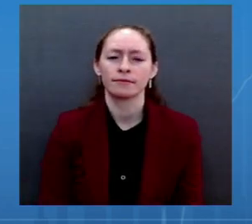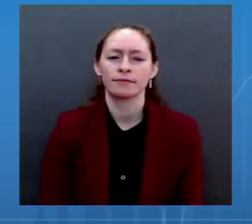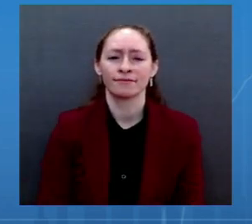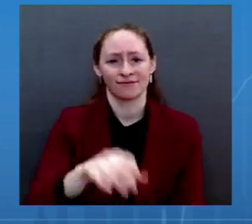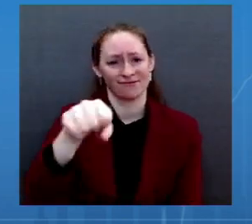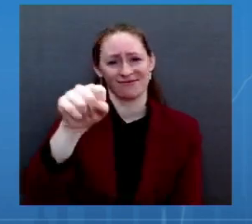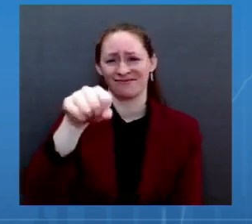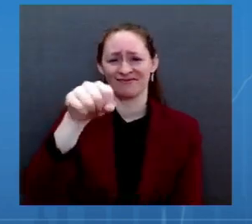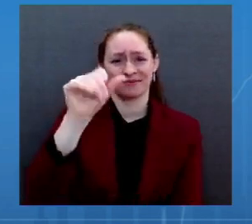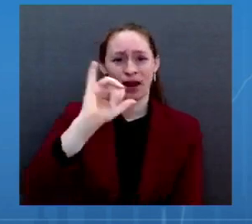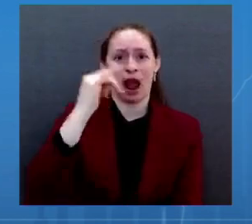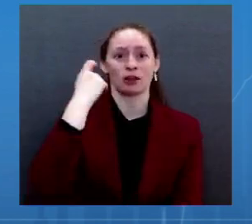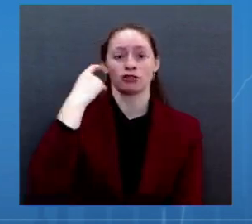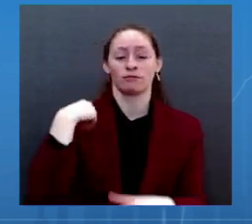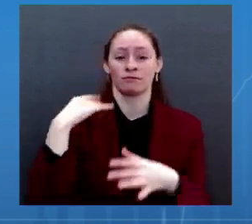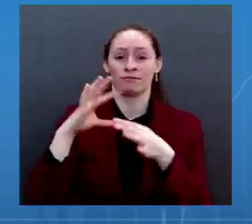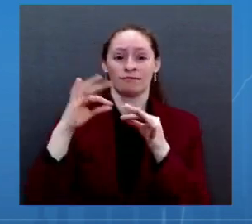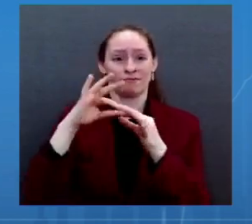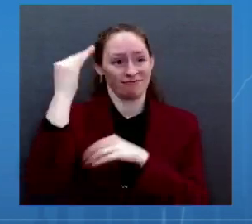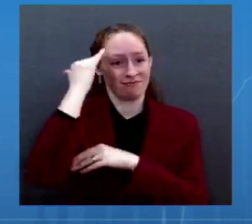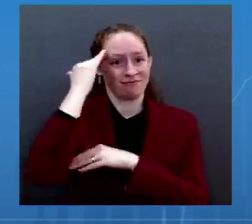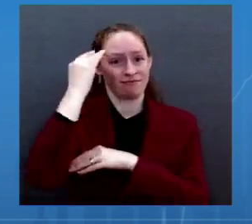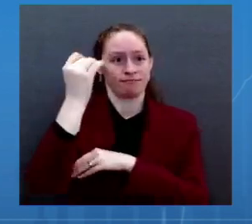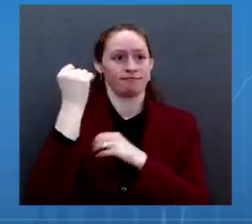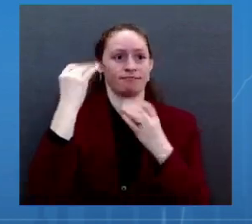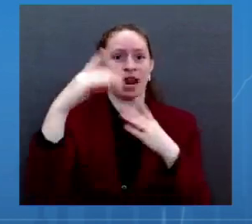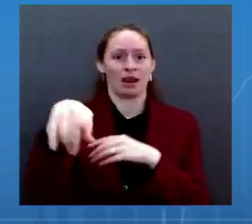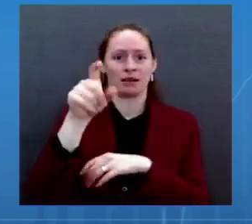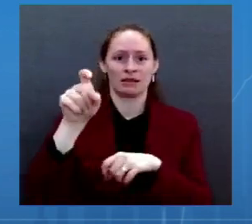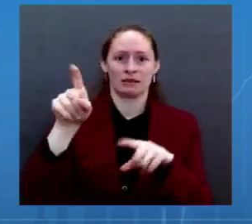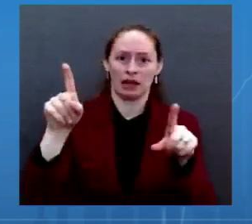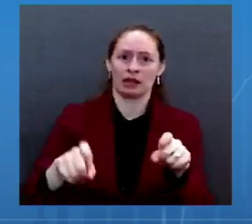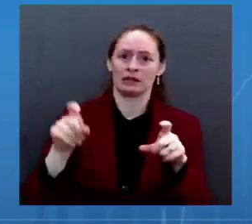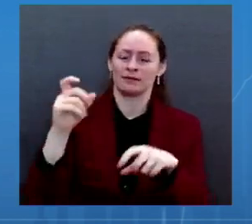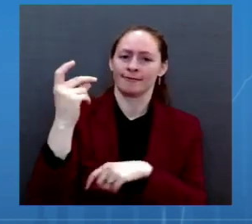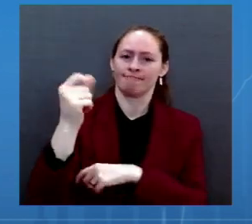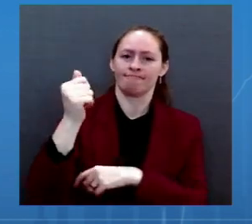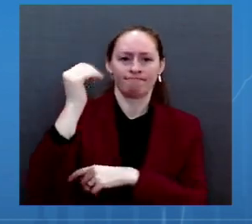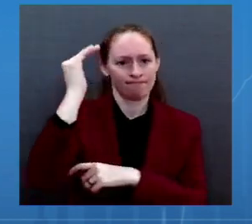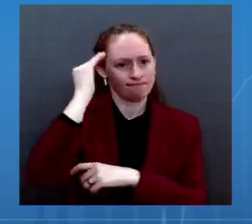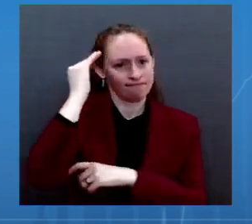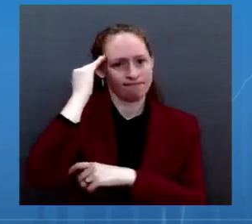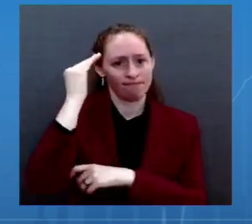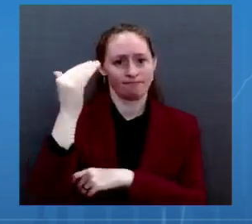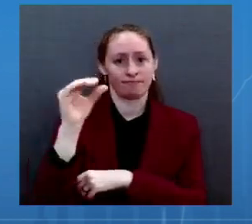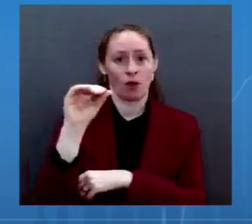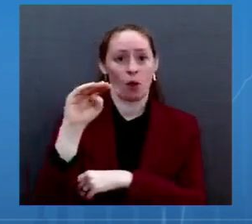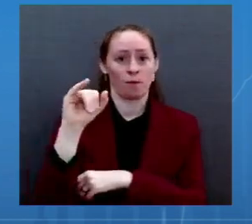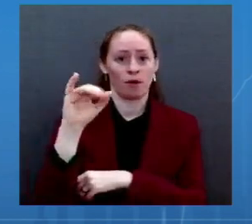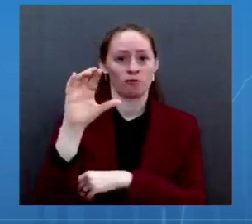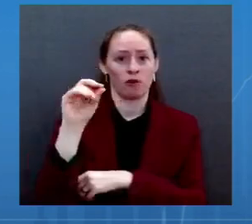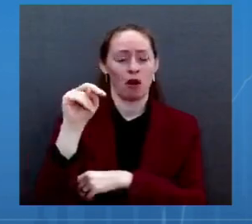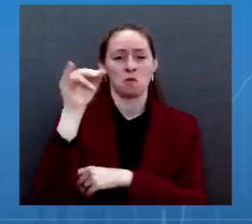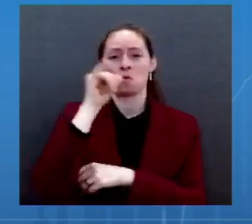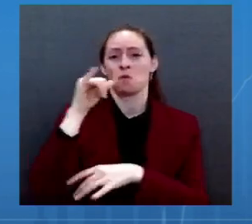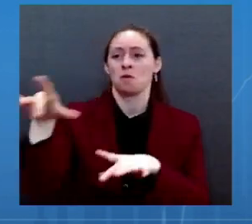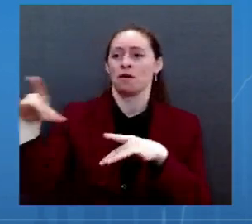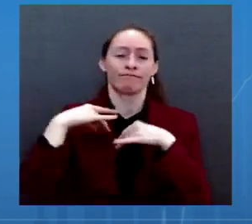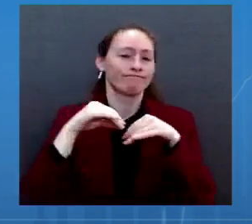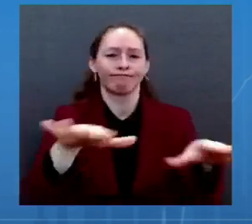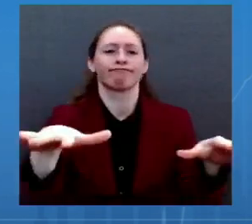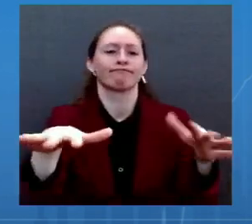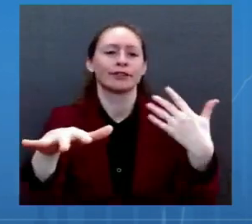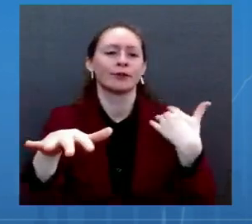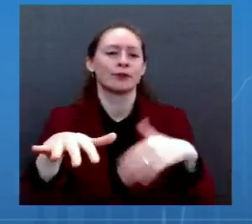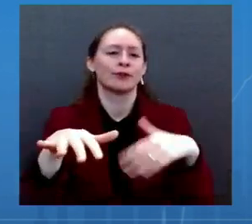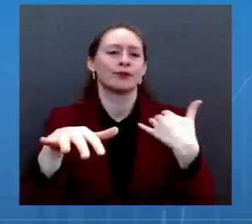of Omicron. And as the president said, we know this remains frustrating for people getting tested in many